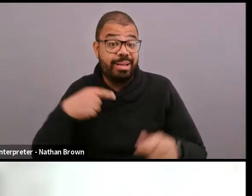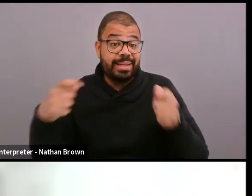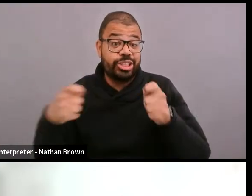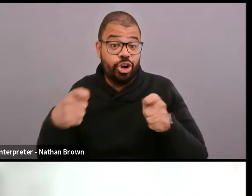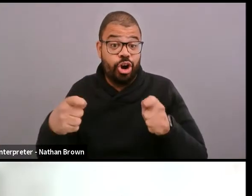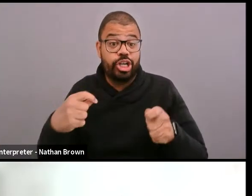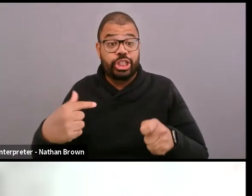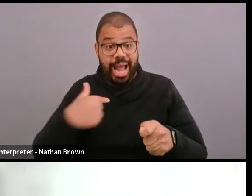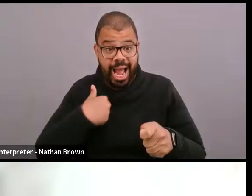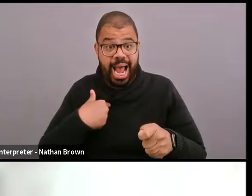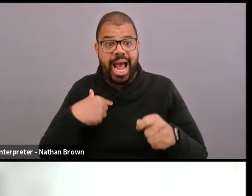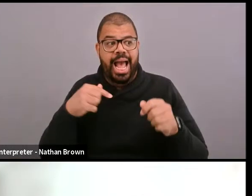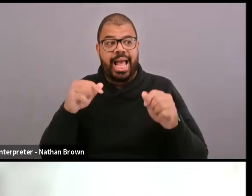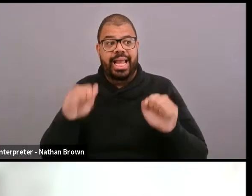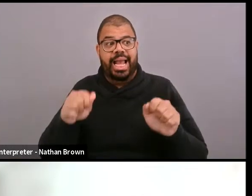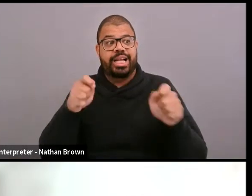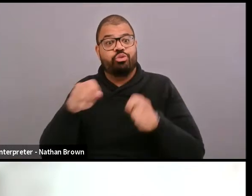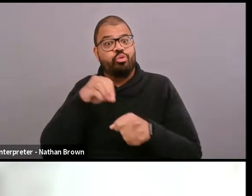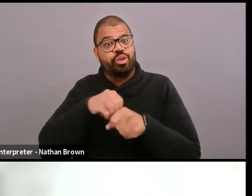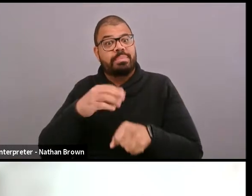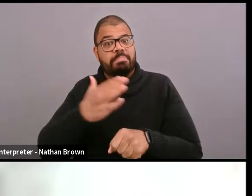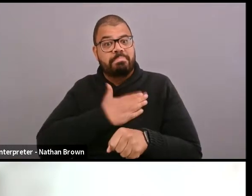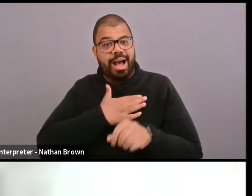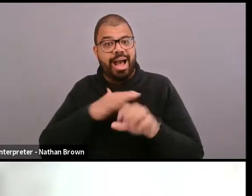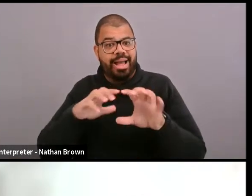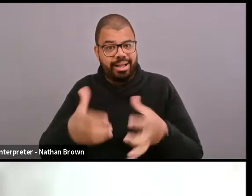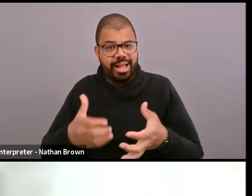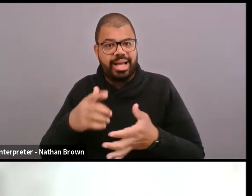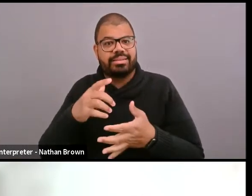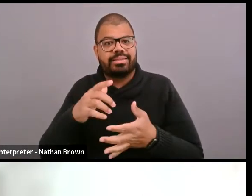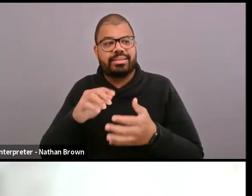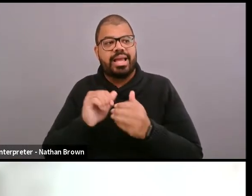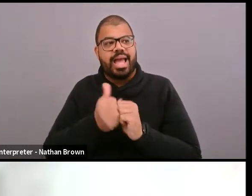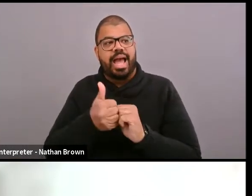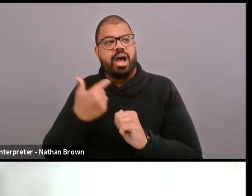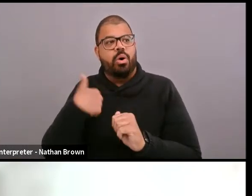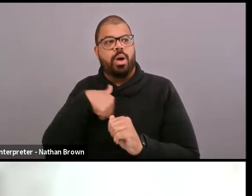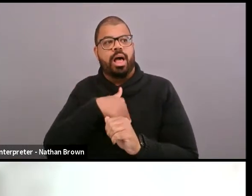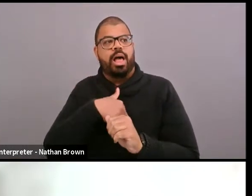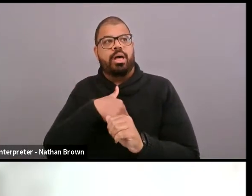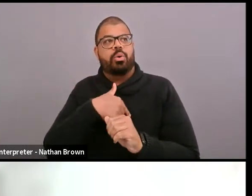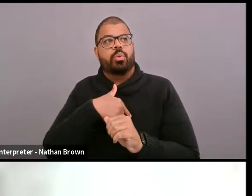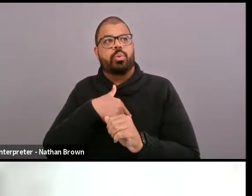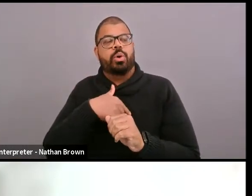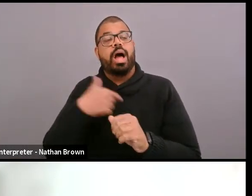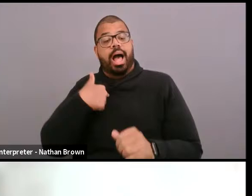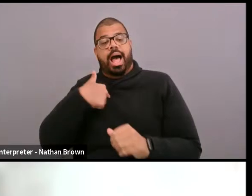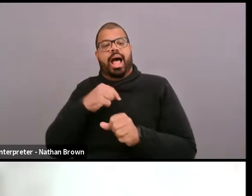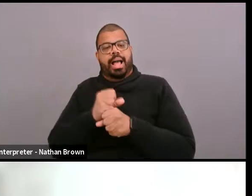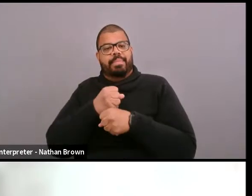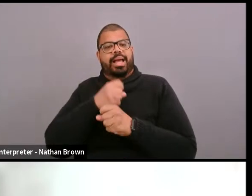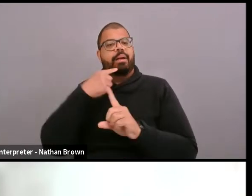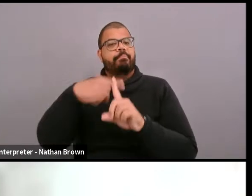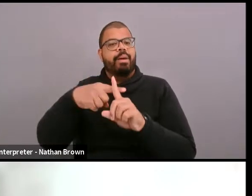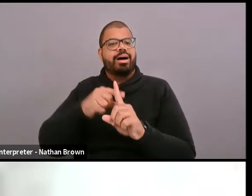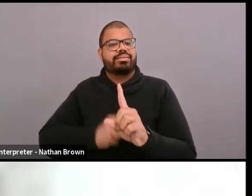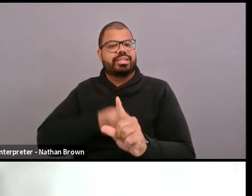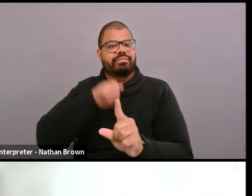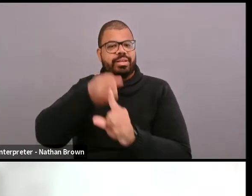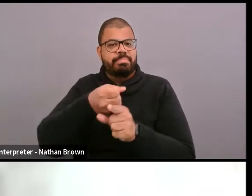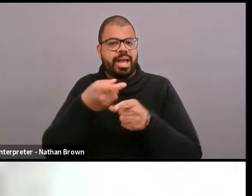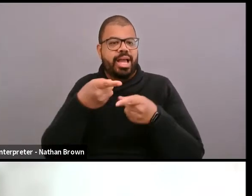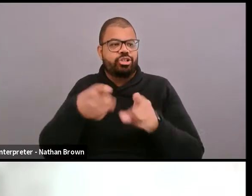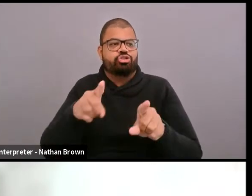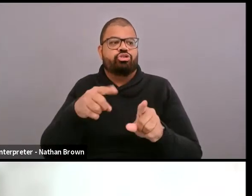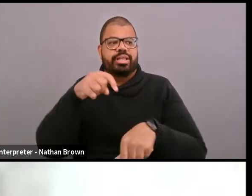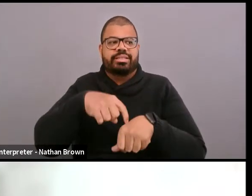of control. What can I do to make sure that impact is positive for the students that I have during the limited time that